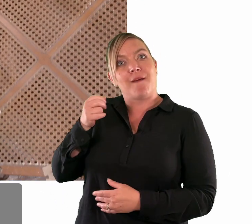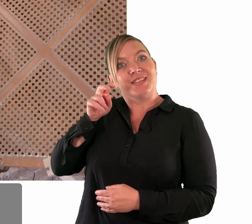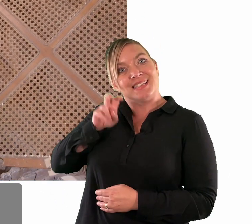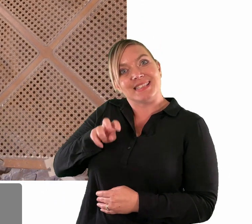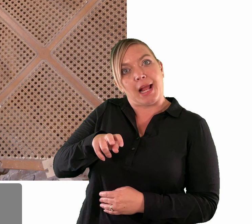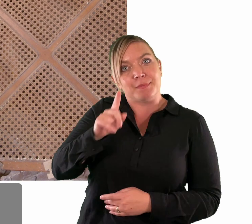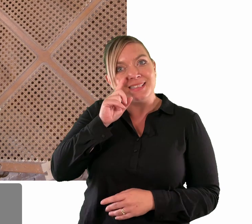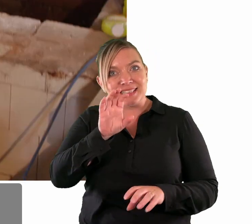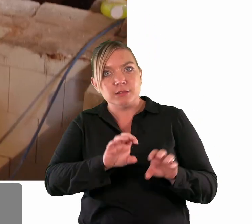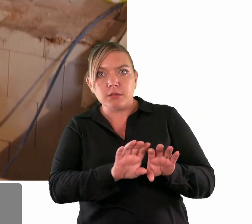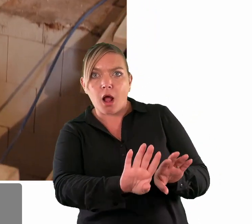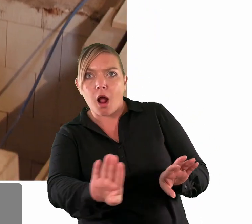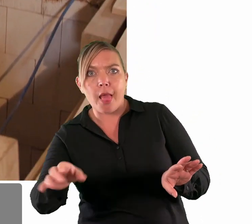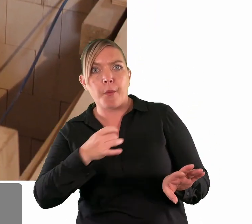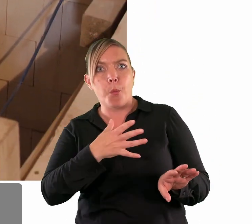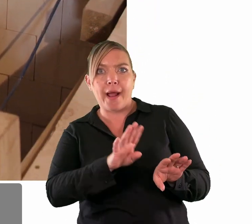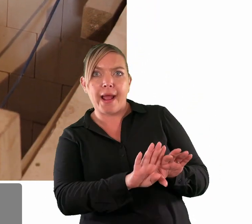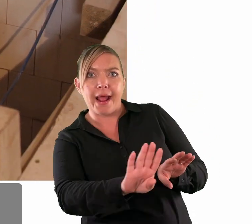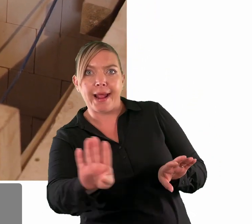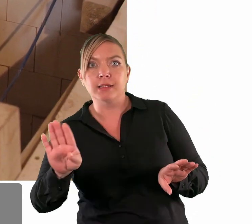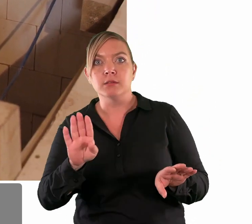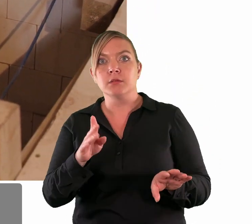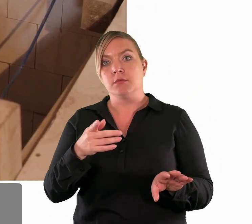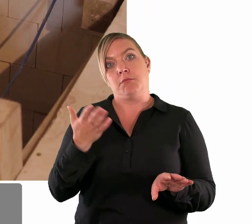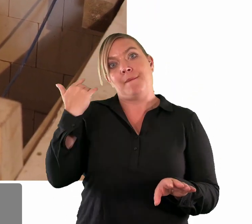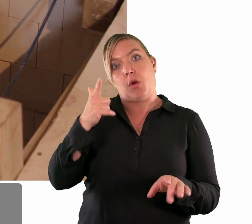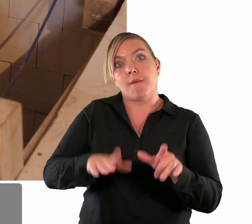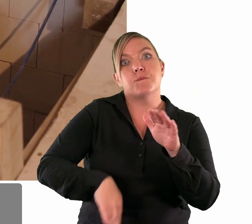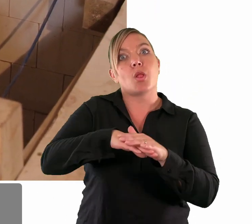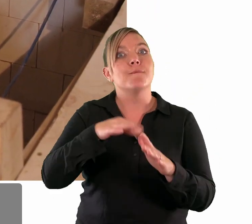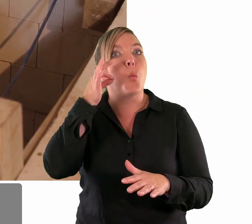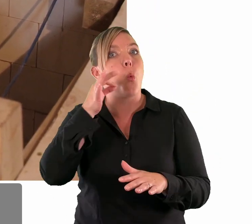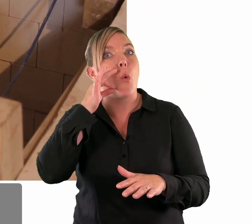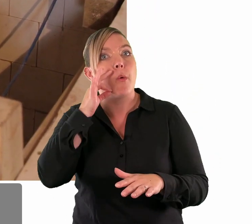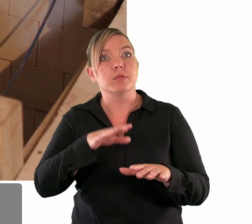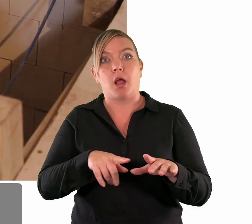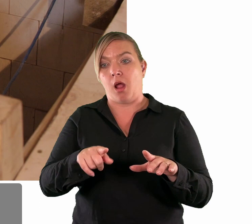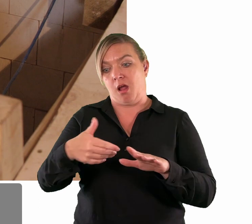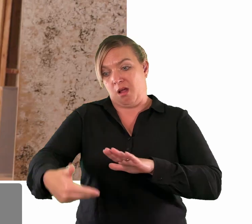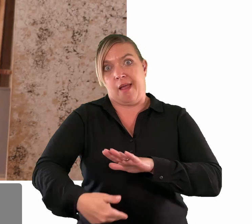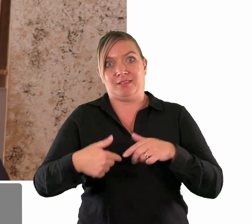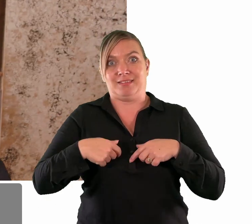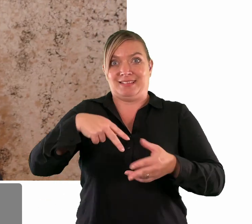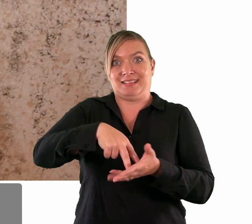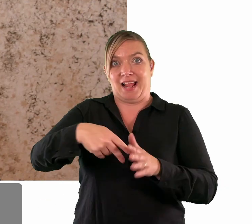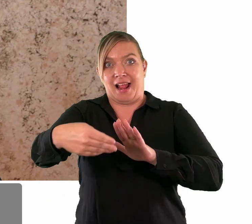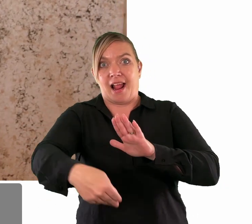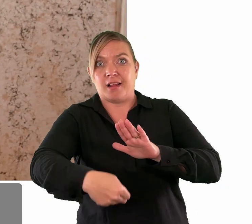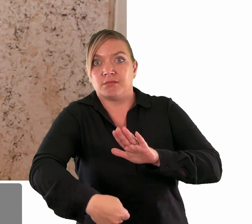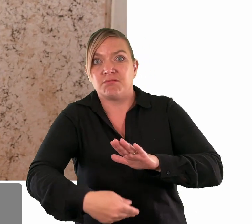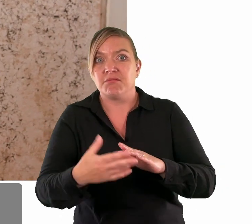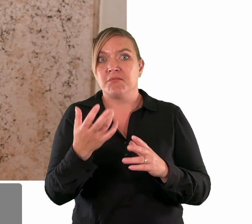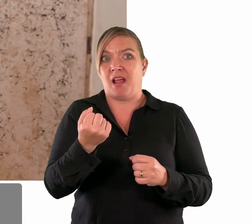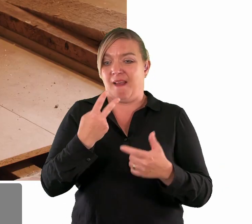area, the white tiles inside. So this area will be full of water. And right under my feet here, there are